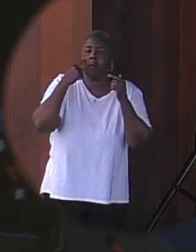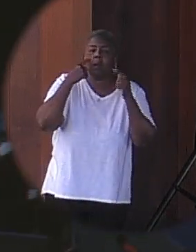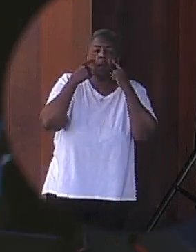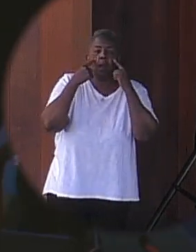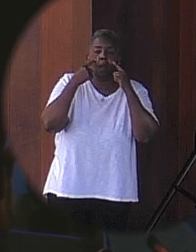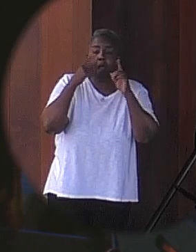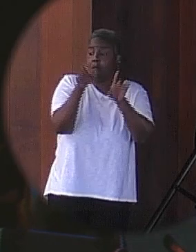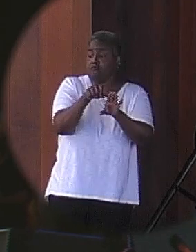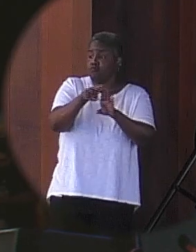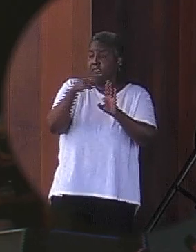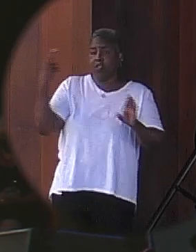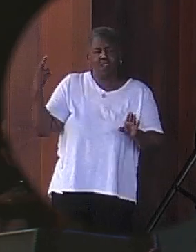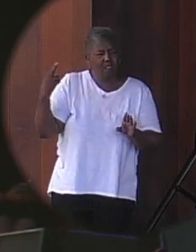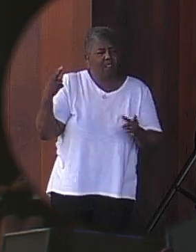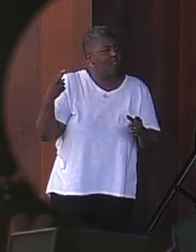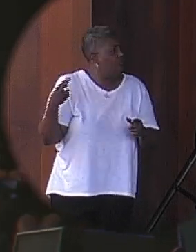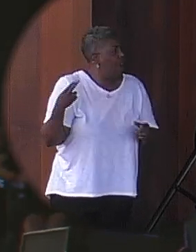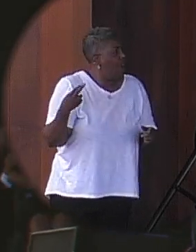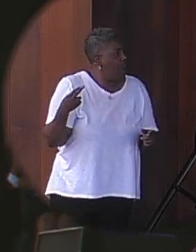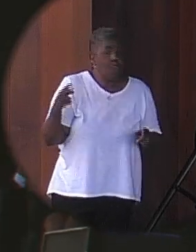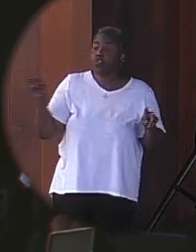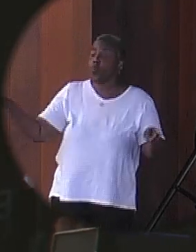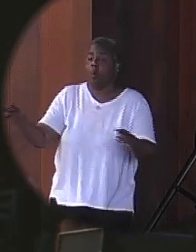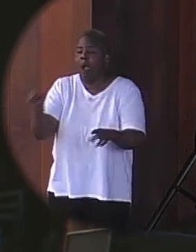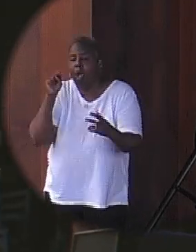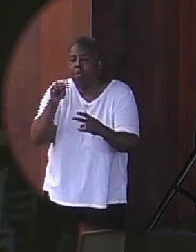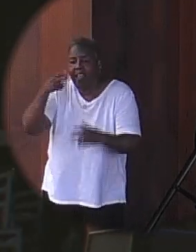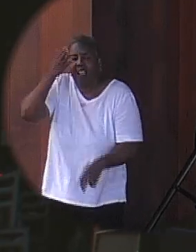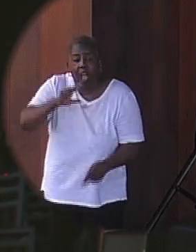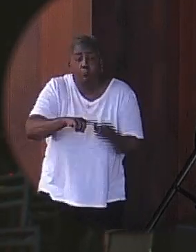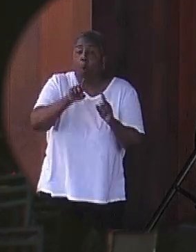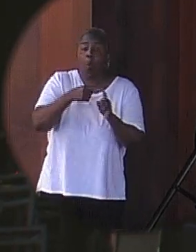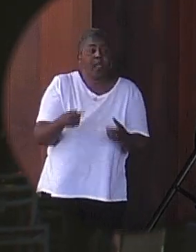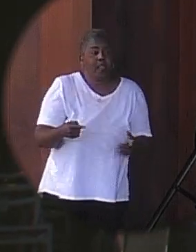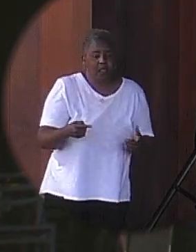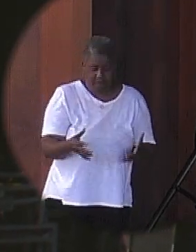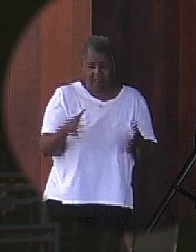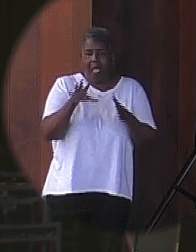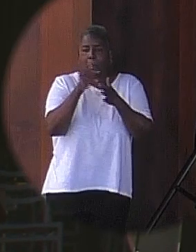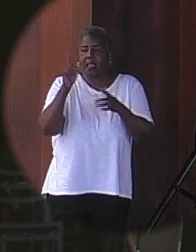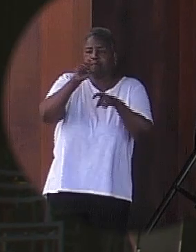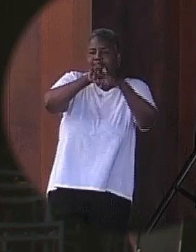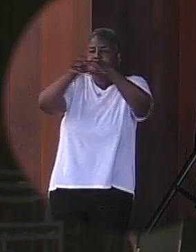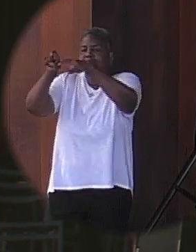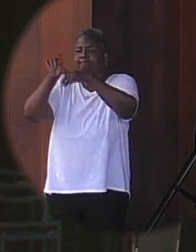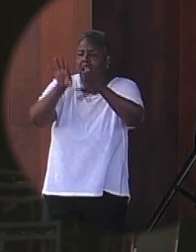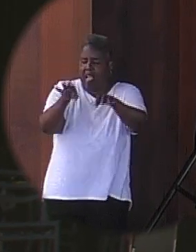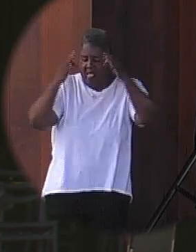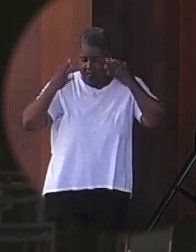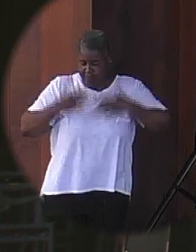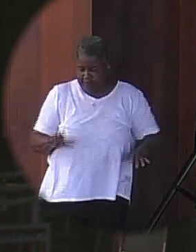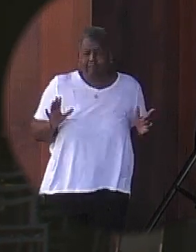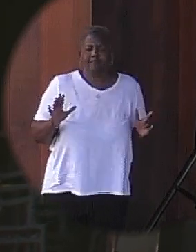your refrigerator, you were looking at God. When you chose your outfit, you were